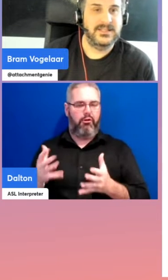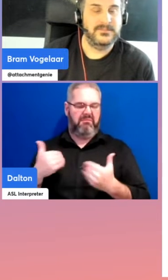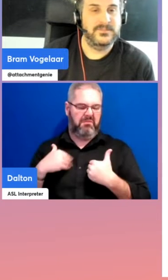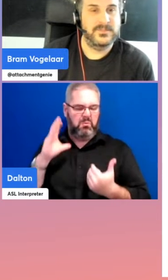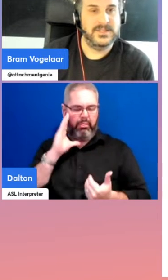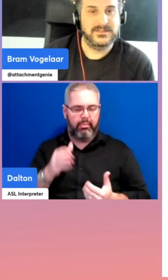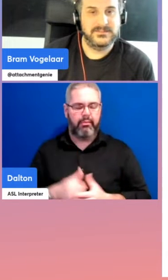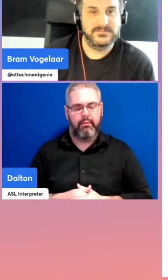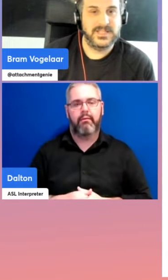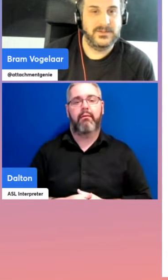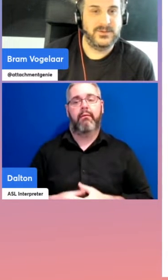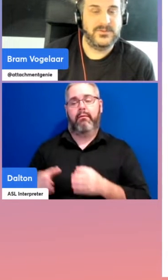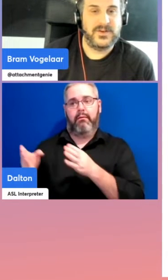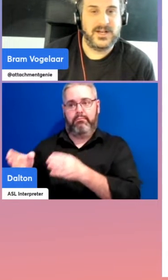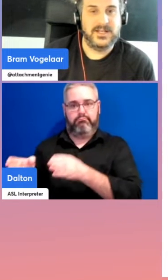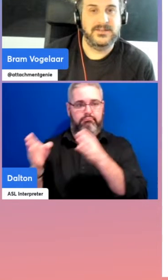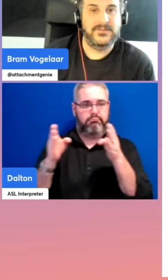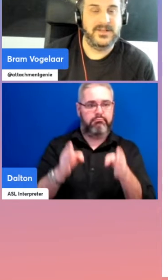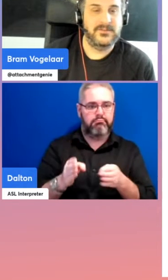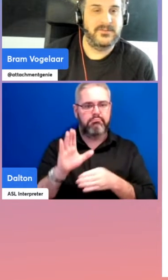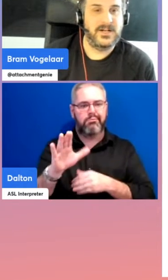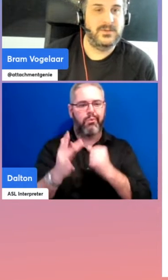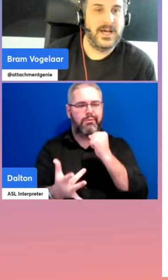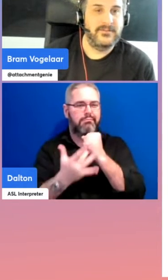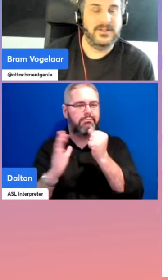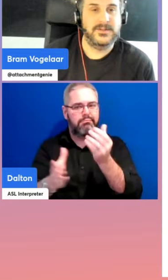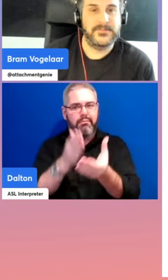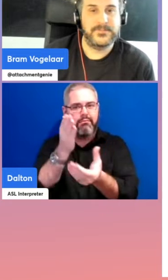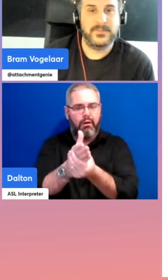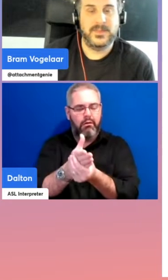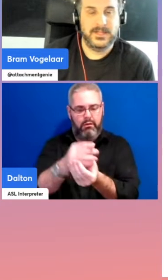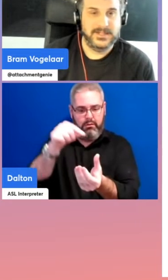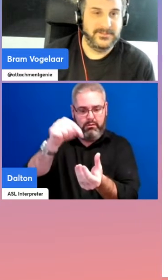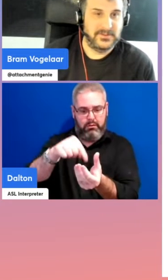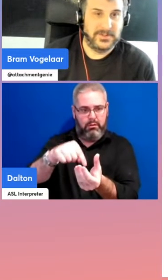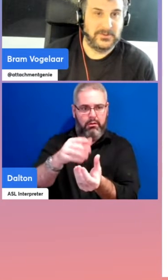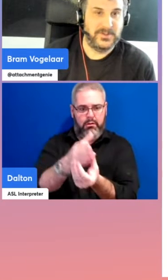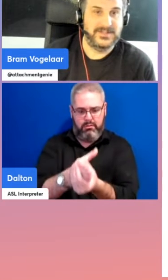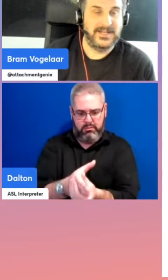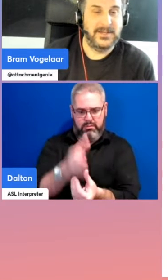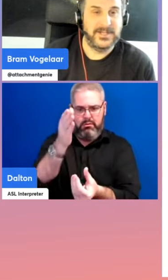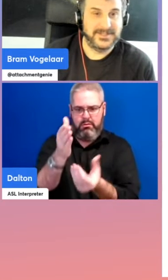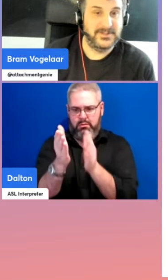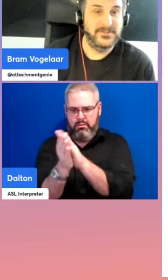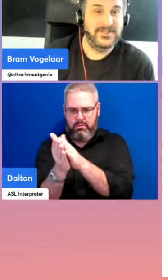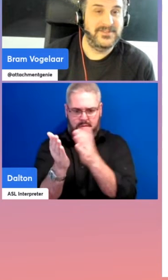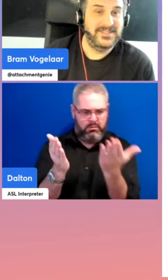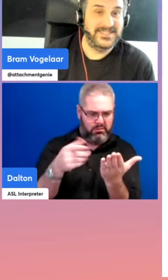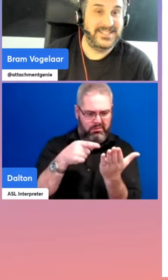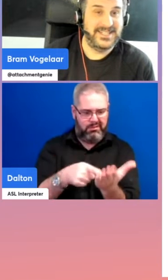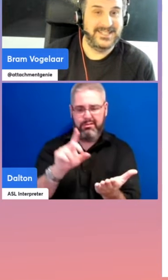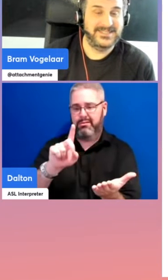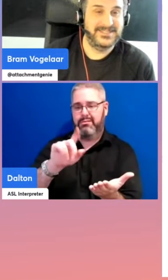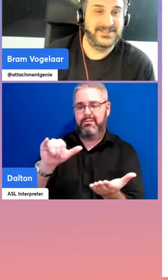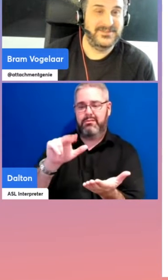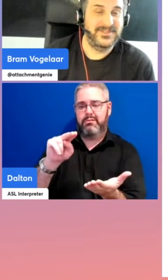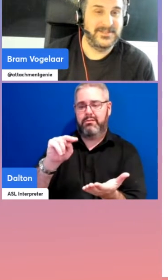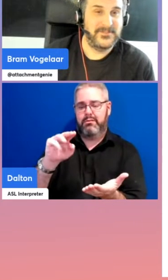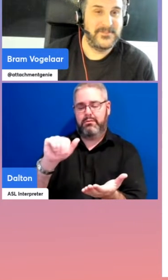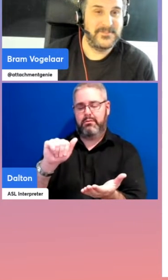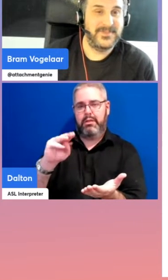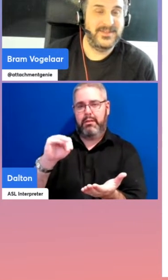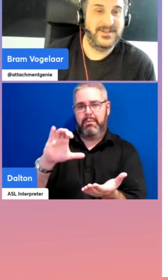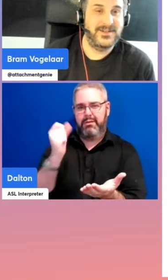case, it's something called file, and in a file we'll have a, even though I call it dynamic, it's going to be a very static list